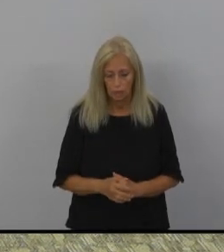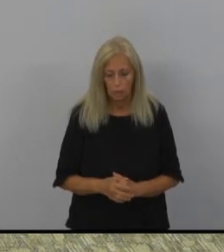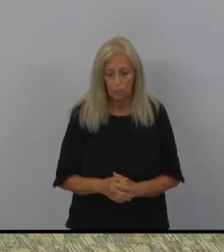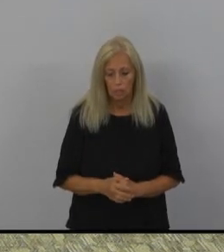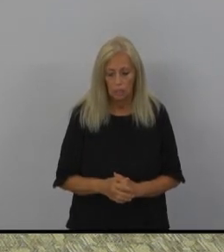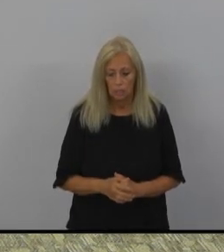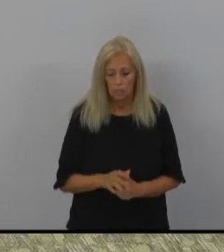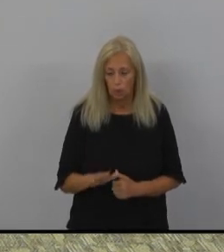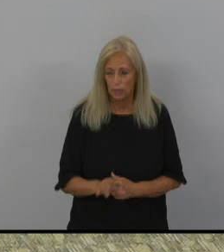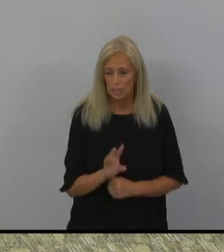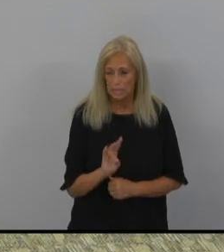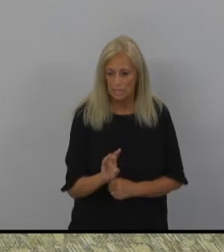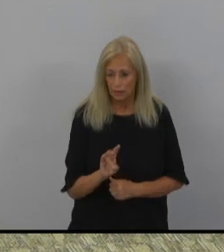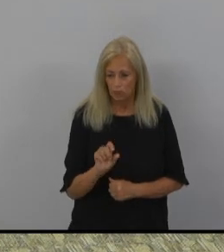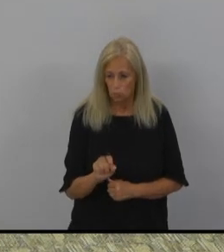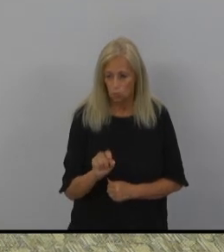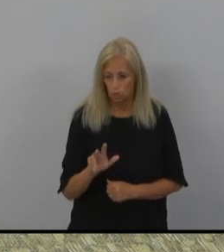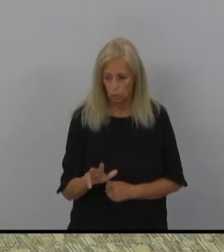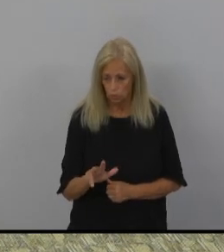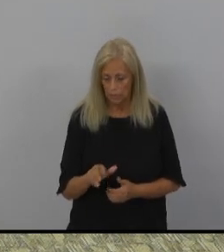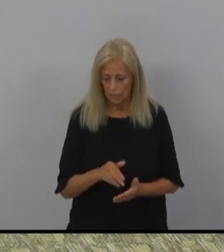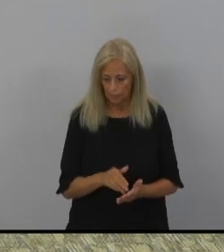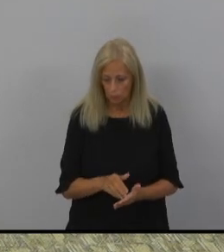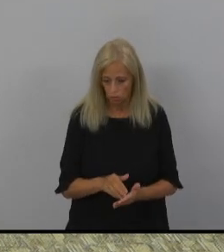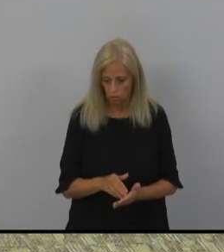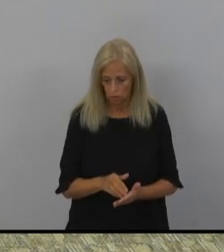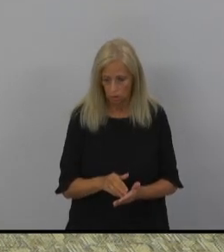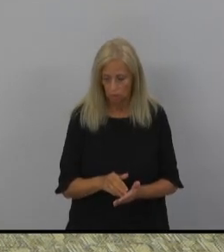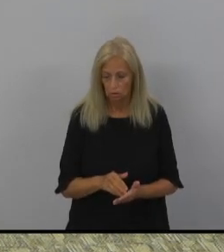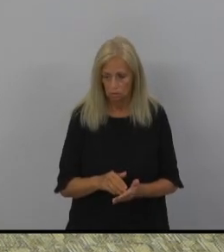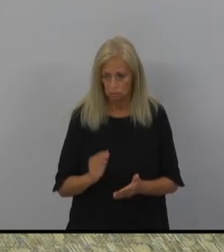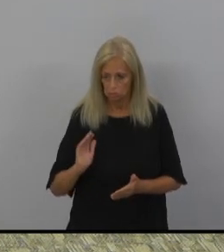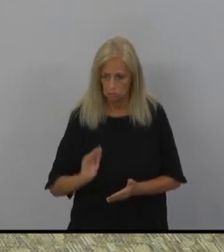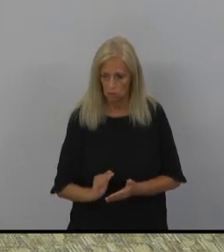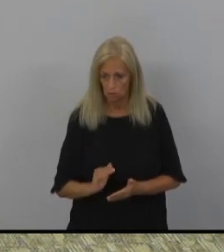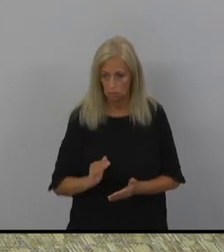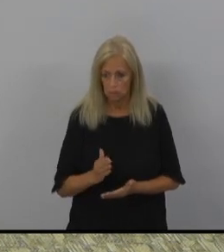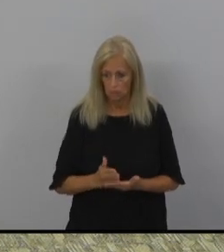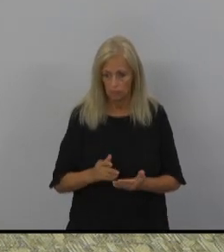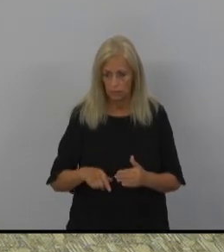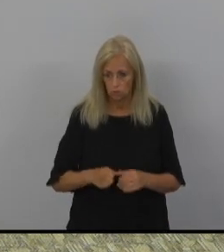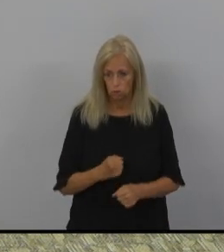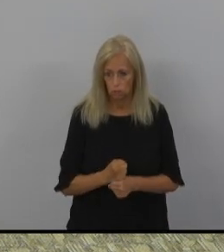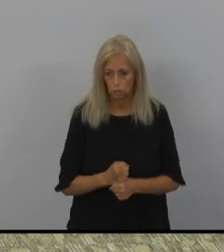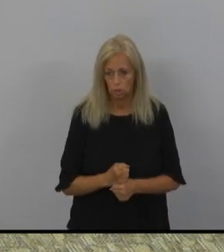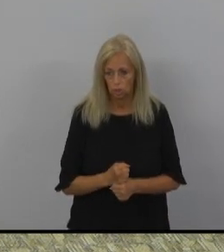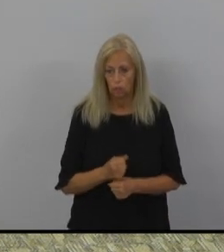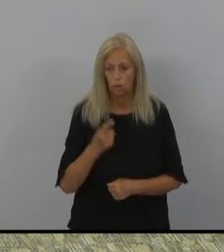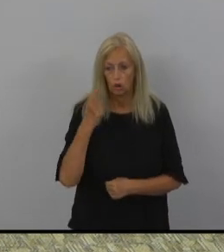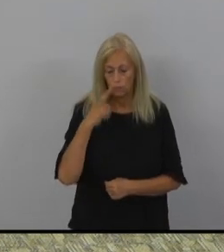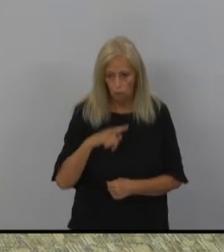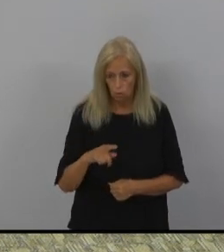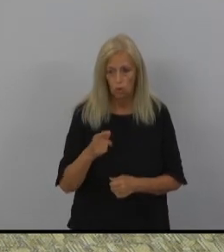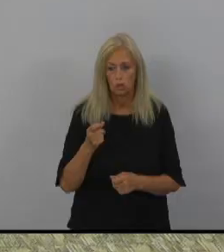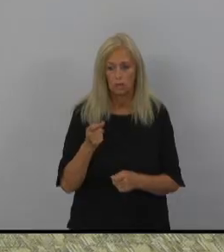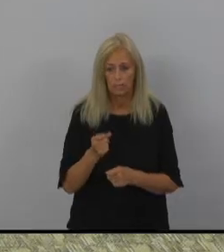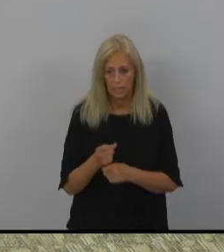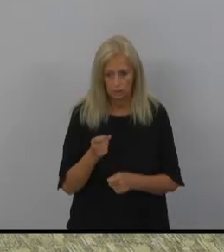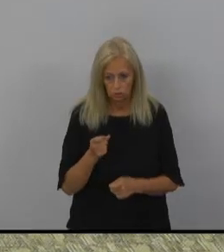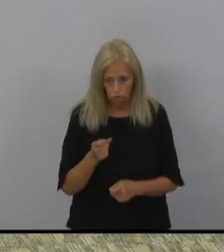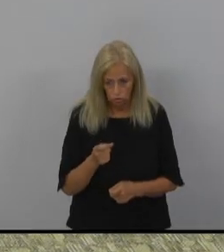looks like they're going to be about 7.3 million because we did draw it down some this year for next year until